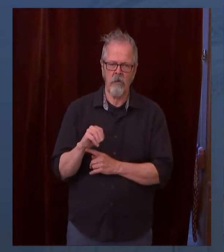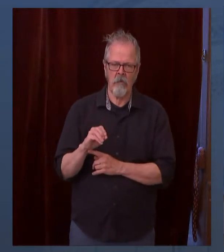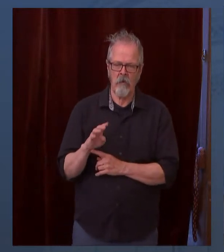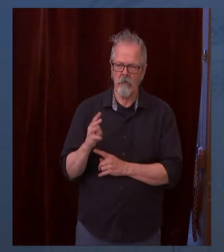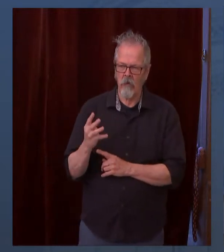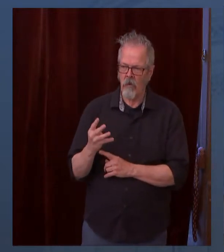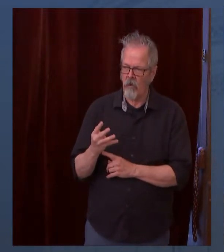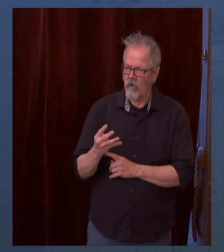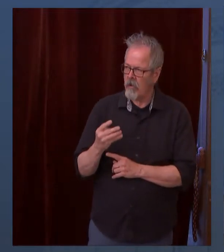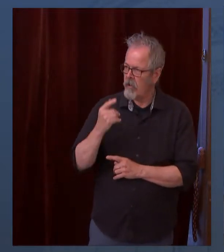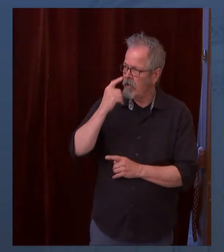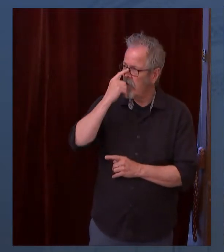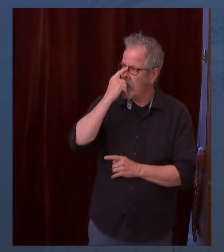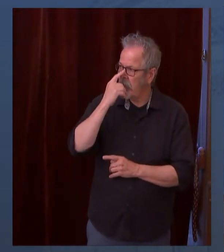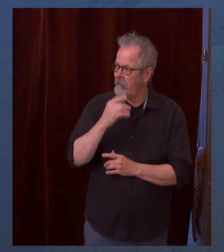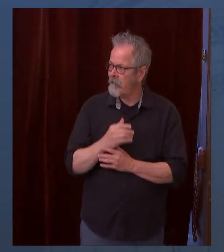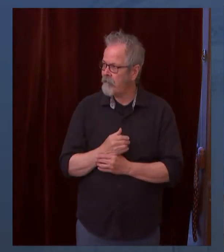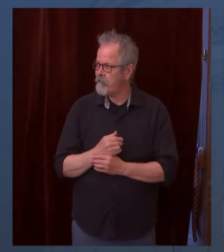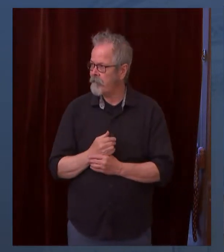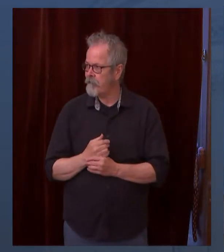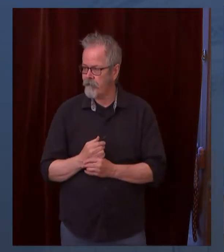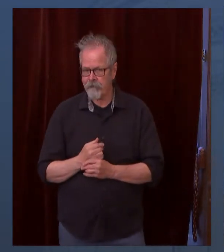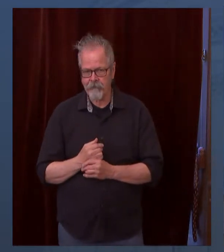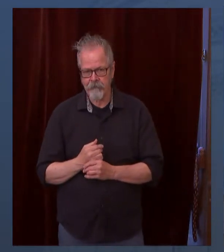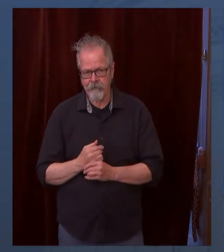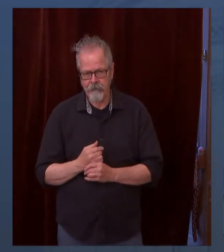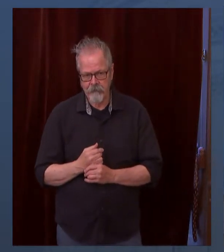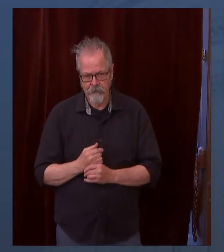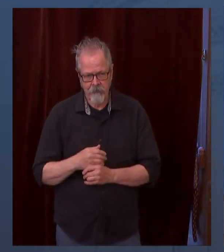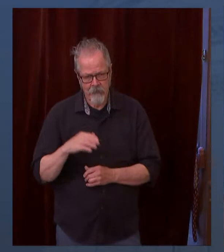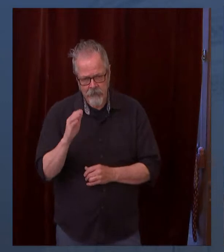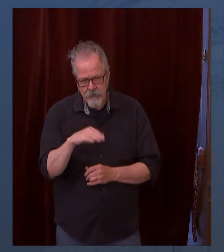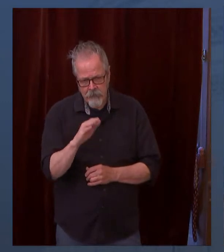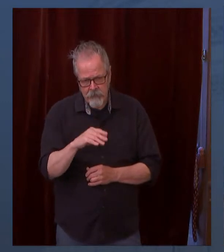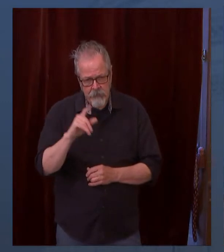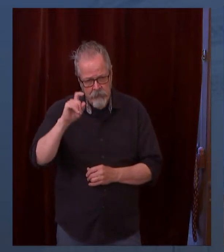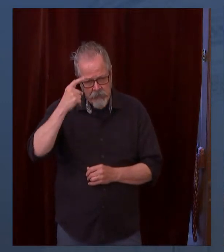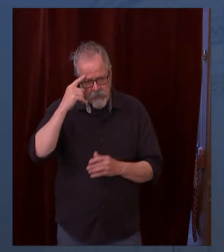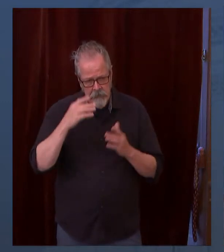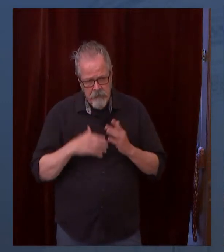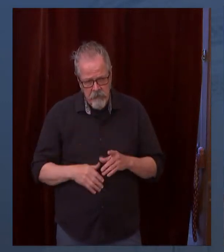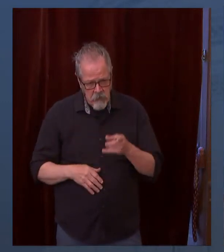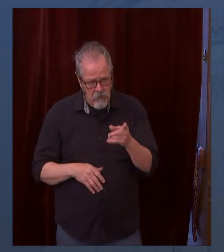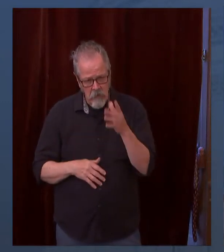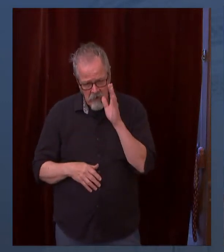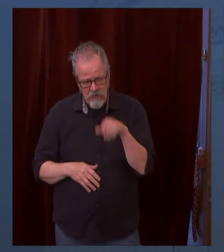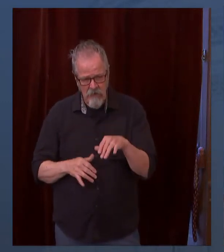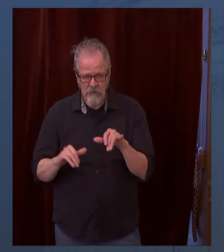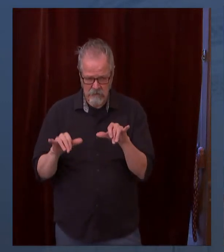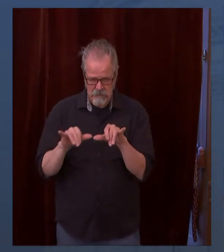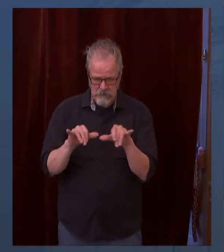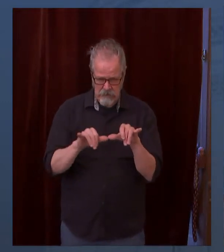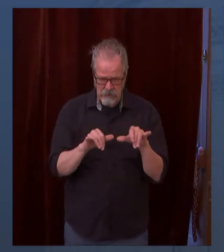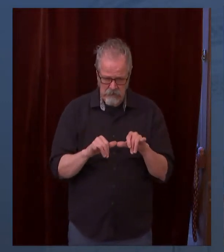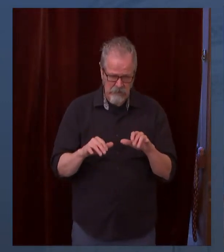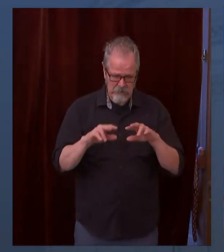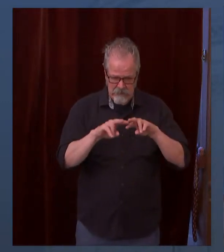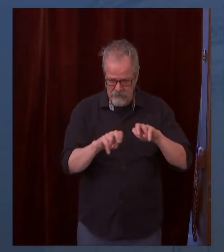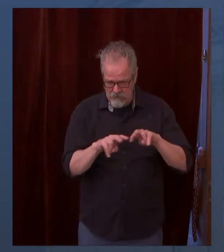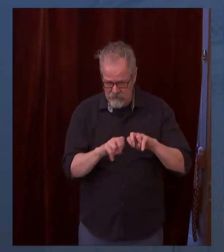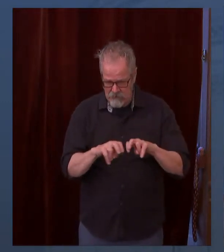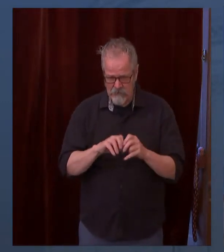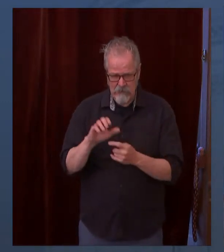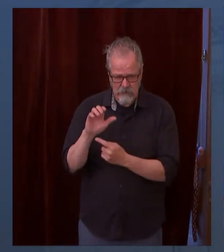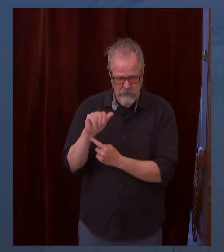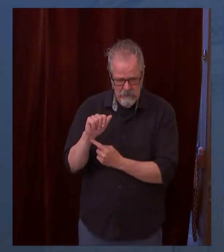Governor, you're using cases and hospitalizations right now for your metrics. What of the consideration of using vaccinations as one of the